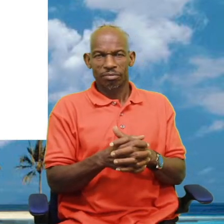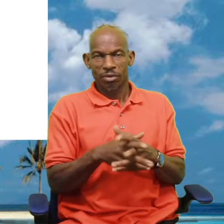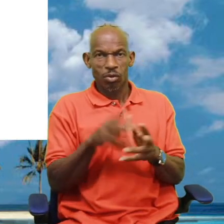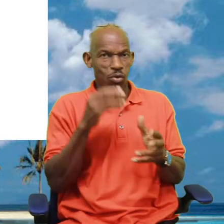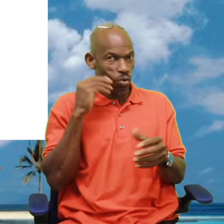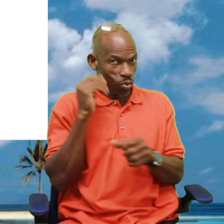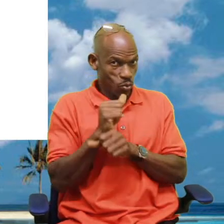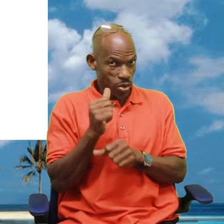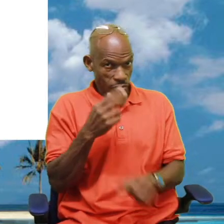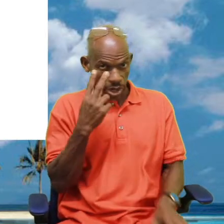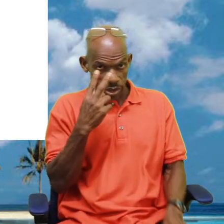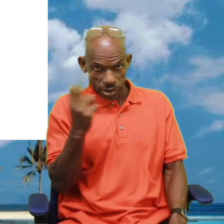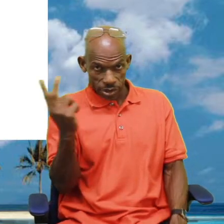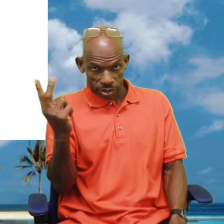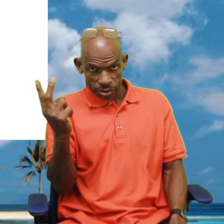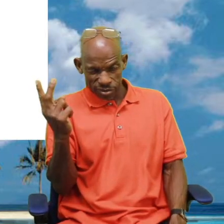homework.